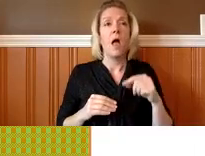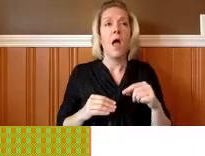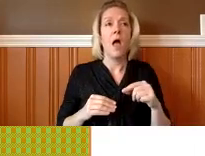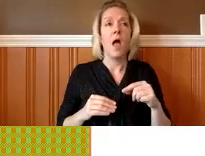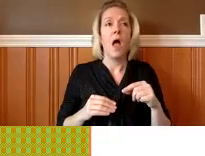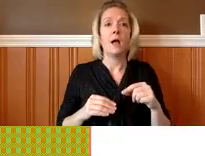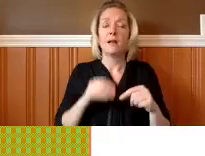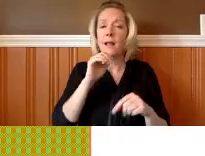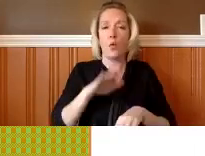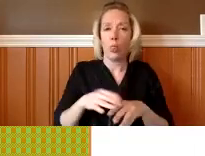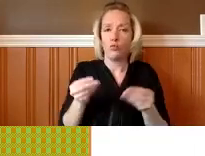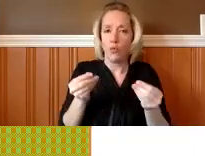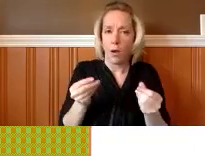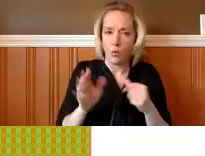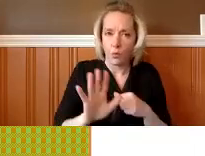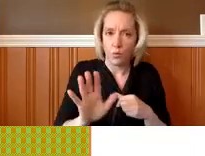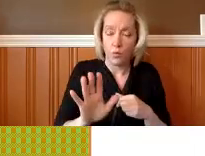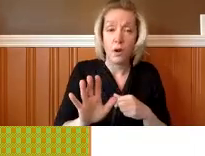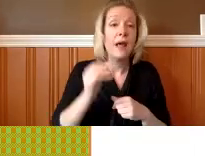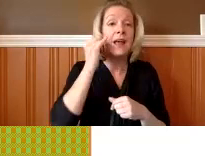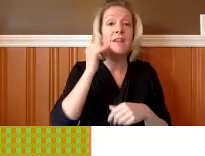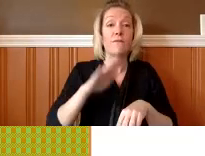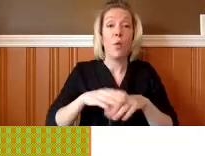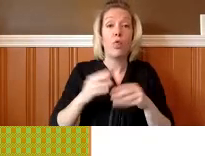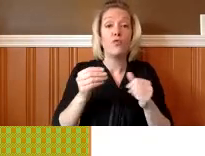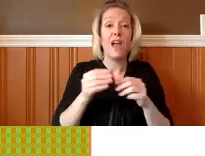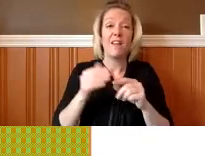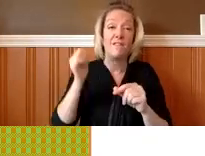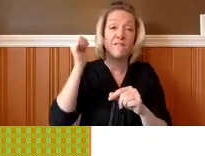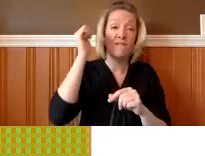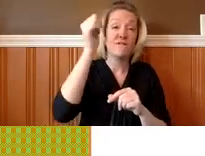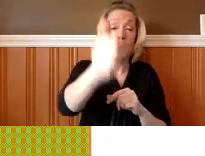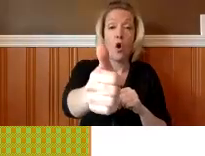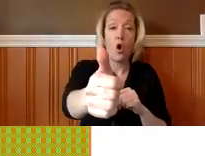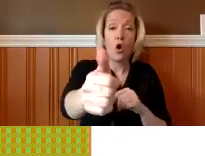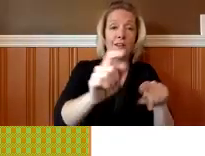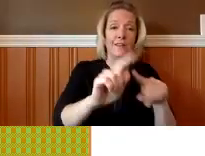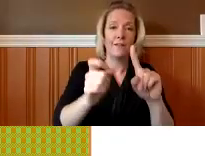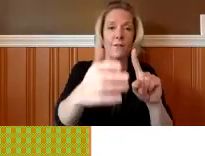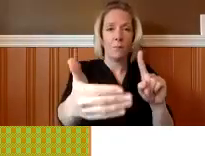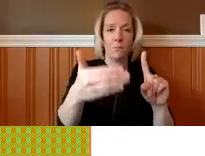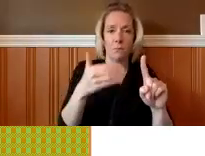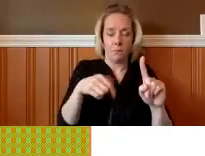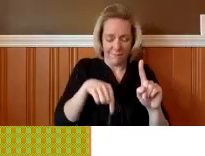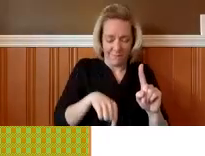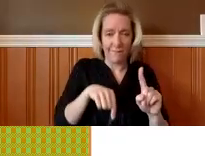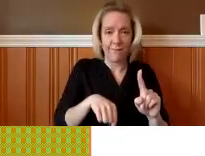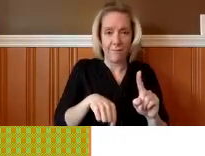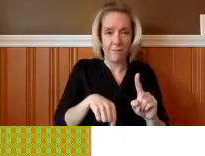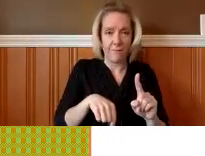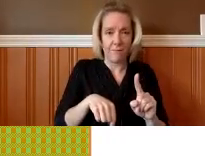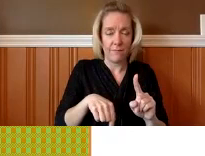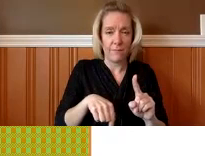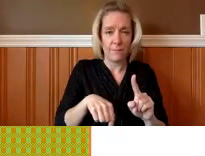things on the ground, because something on the ground 10 feet away from you is different than something on the ground 1 inch away from